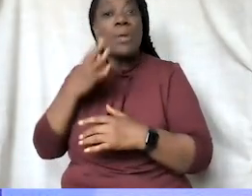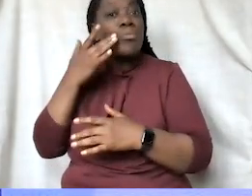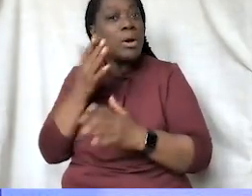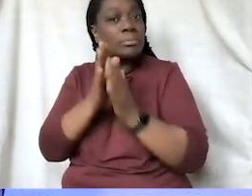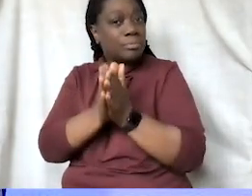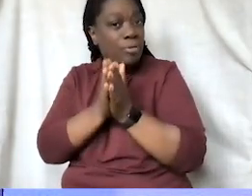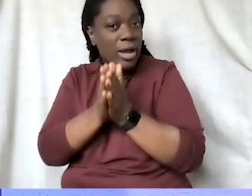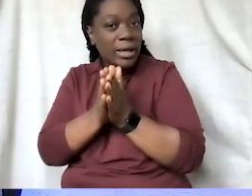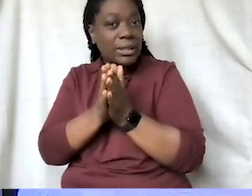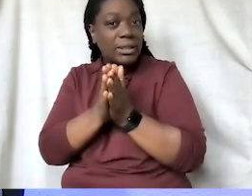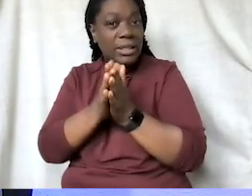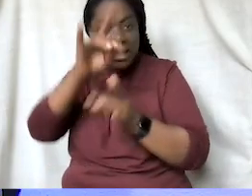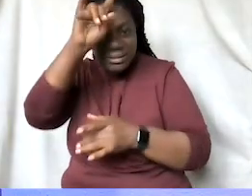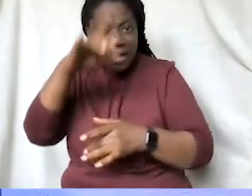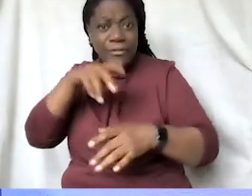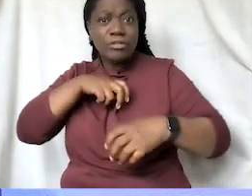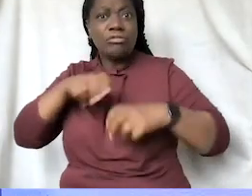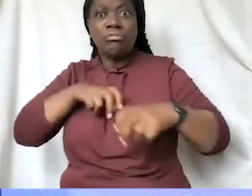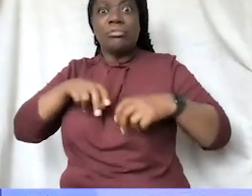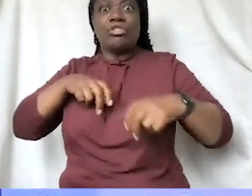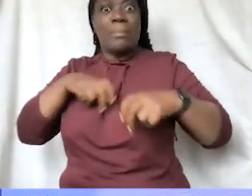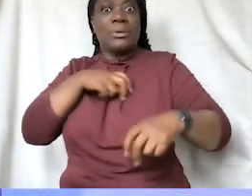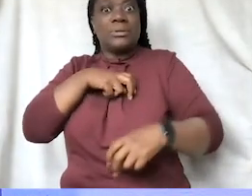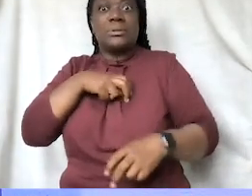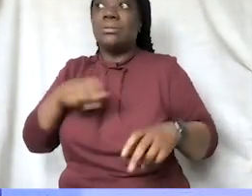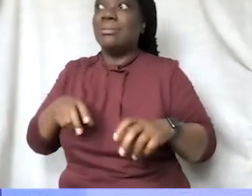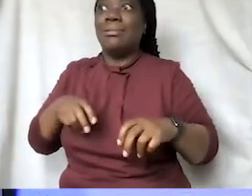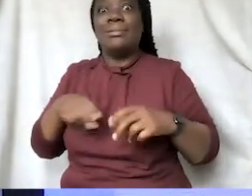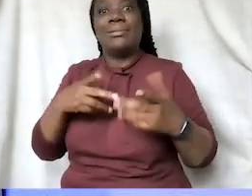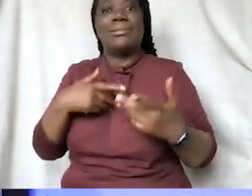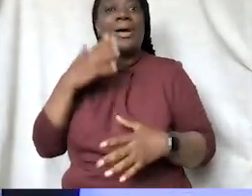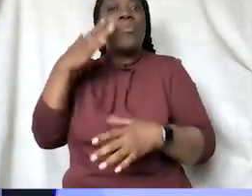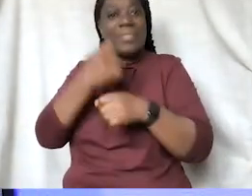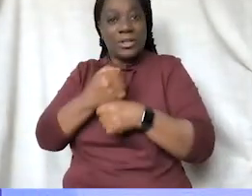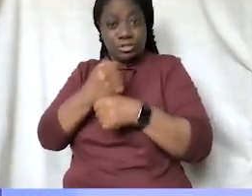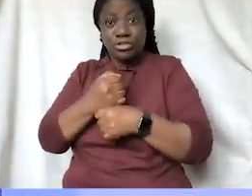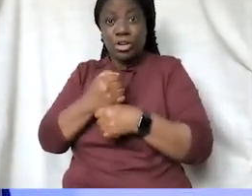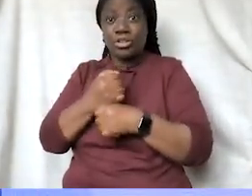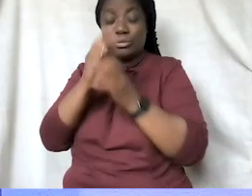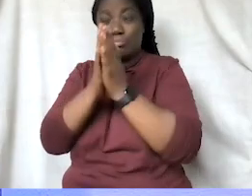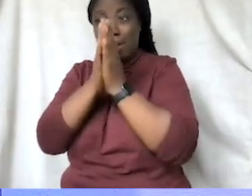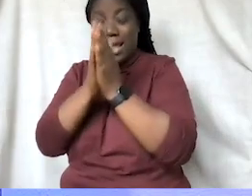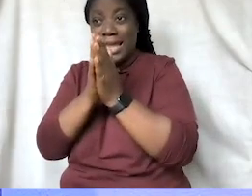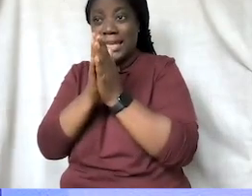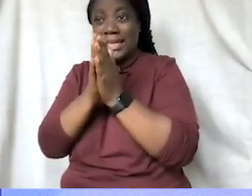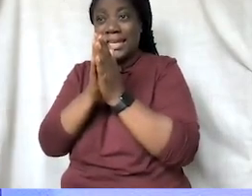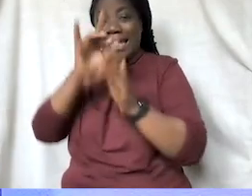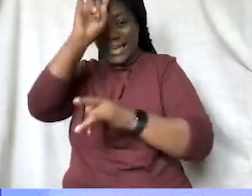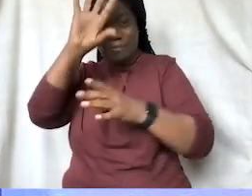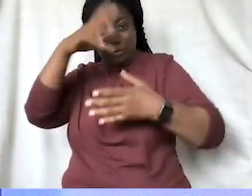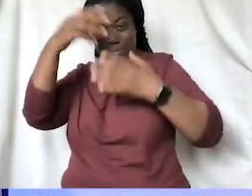pray, Satan trembles. When the church gets down to prayer, demons flee. When we